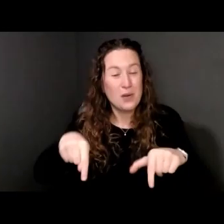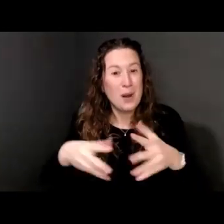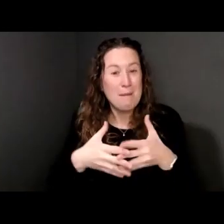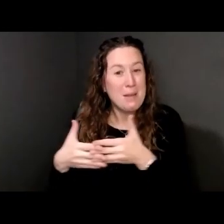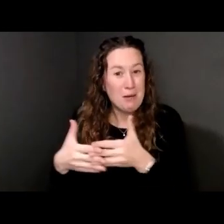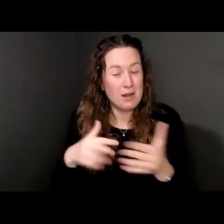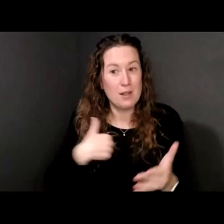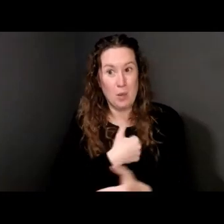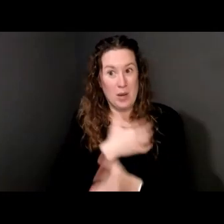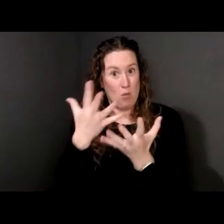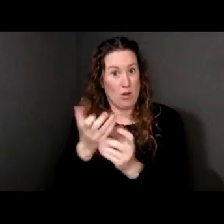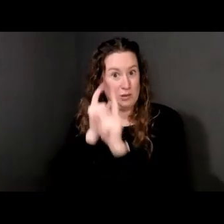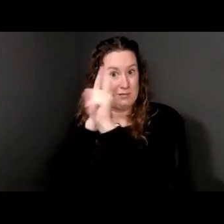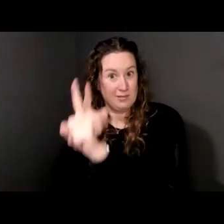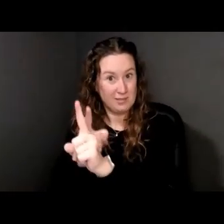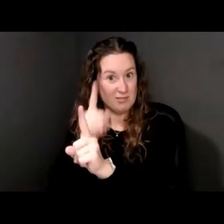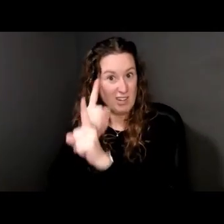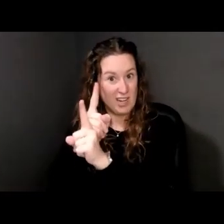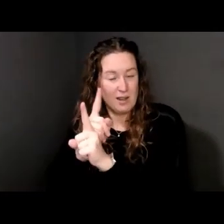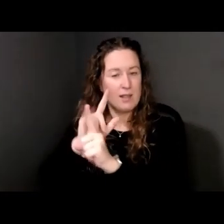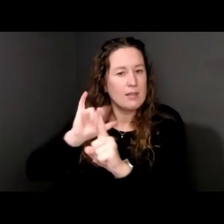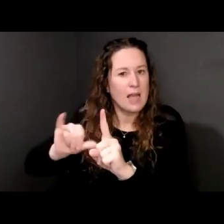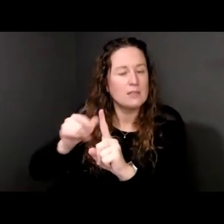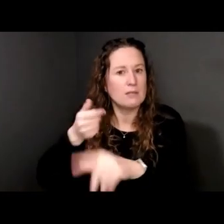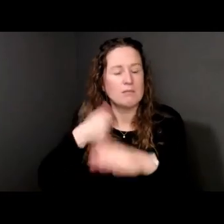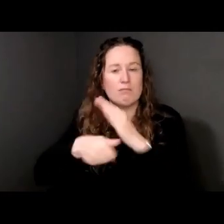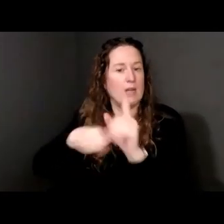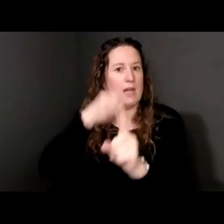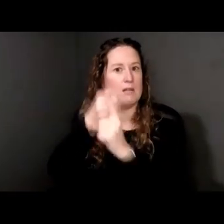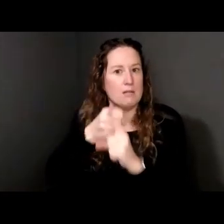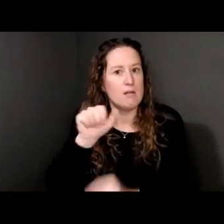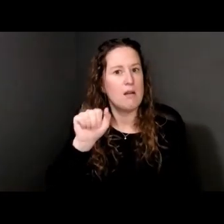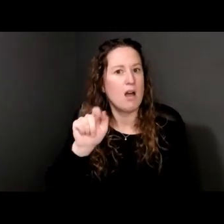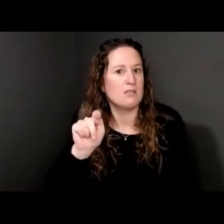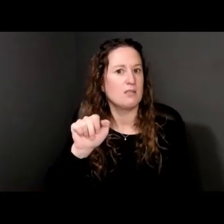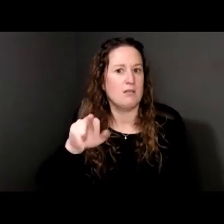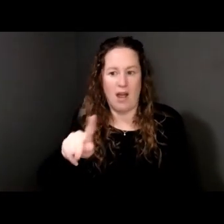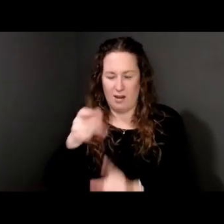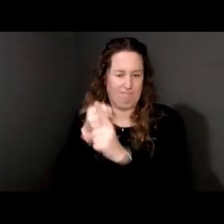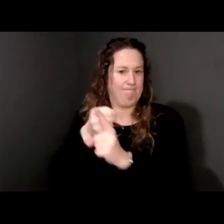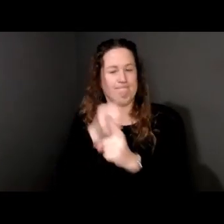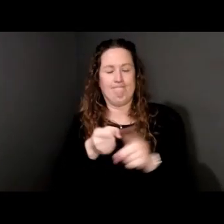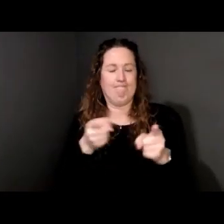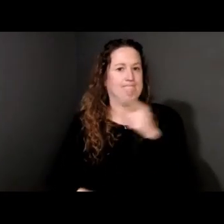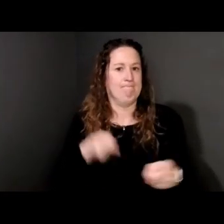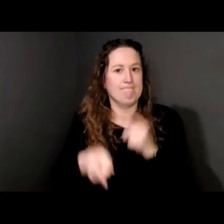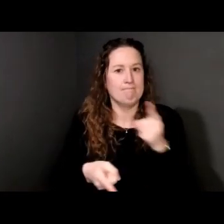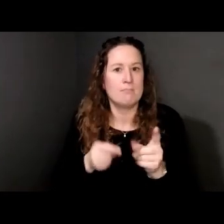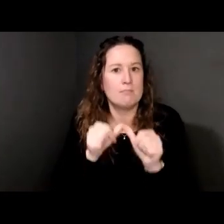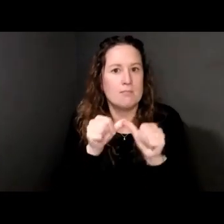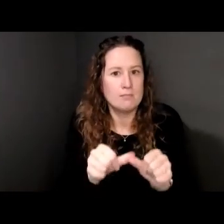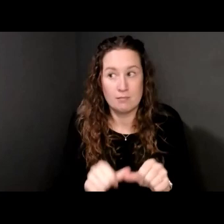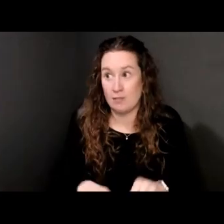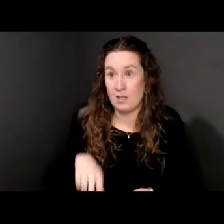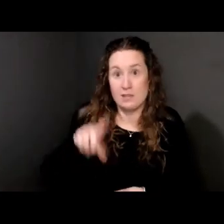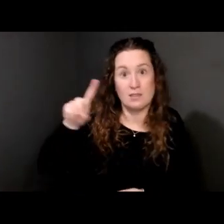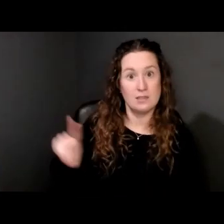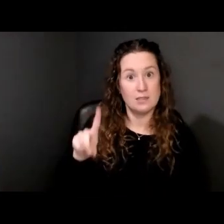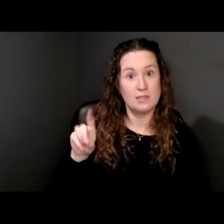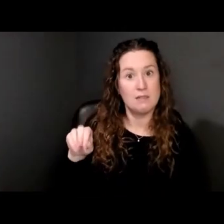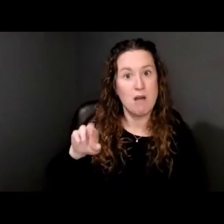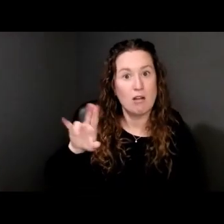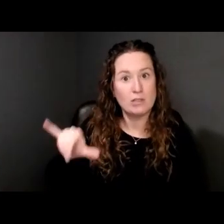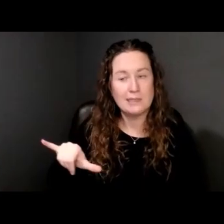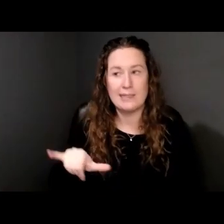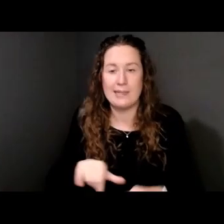striving for and that's under attack. And we know that this threat to democracy and attack on equity is not only here